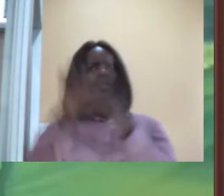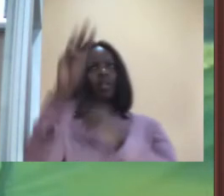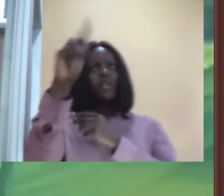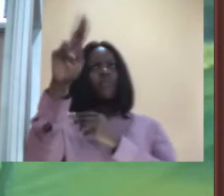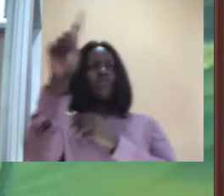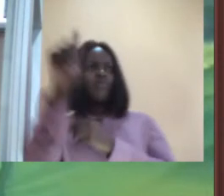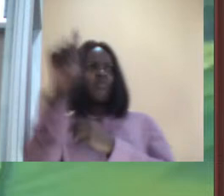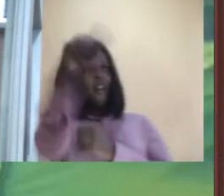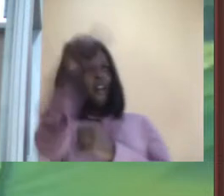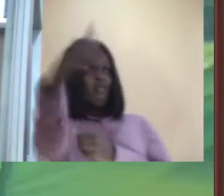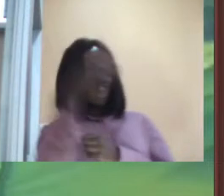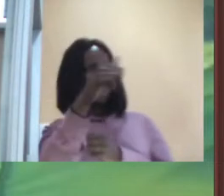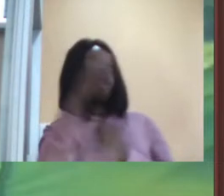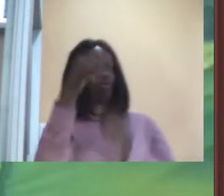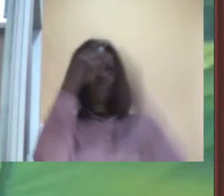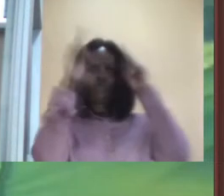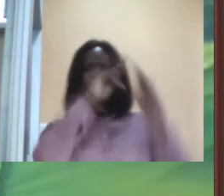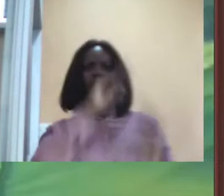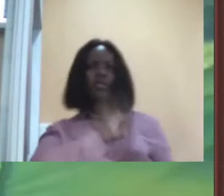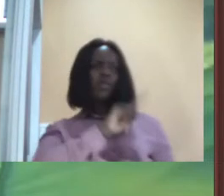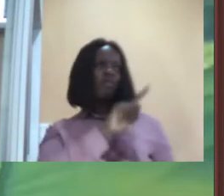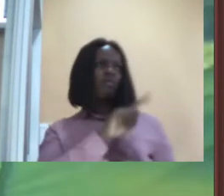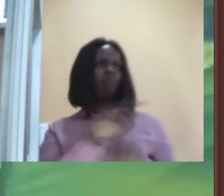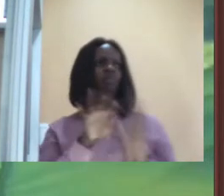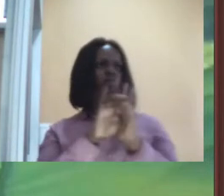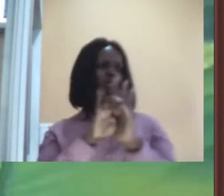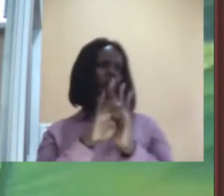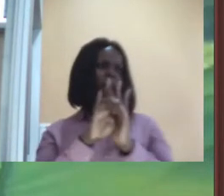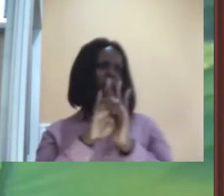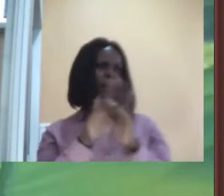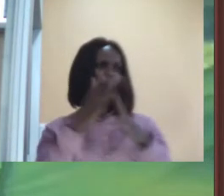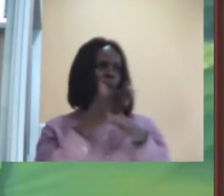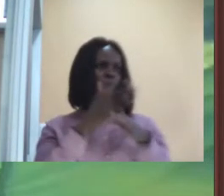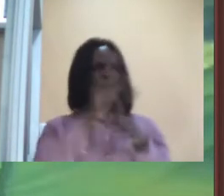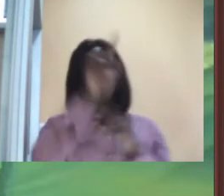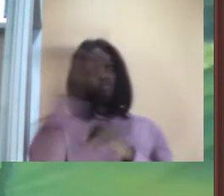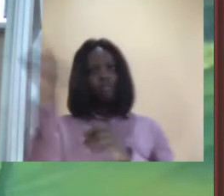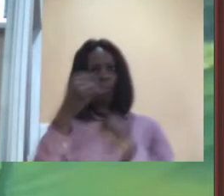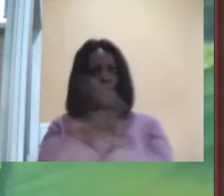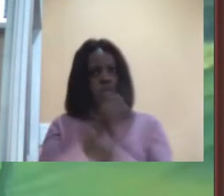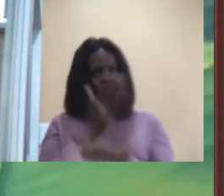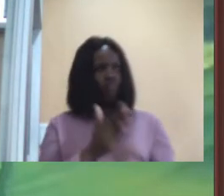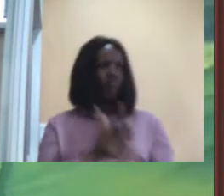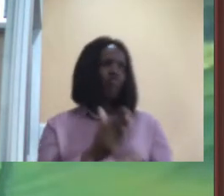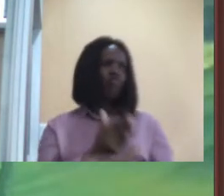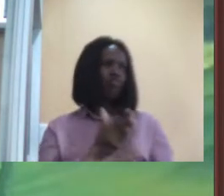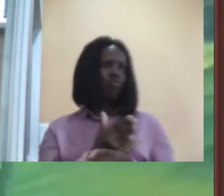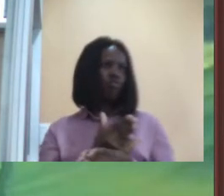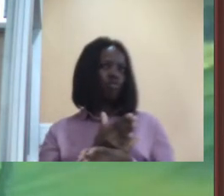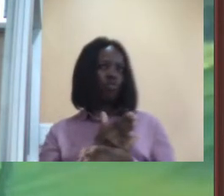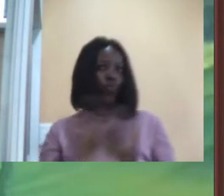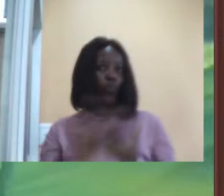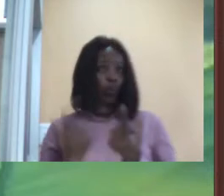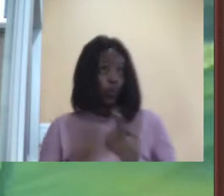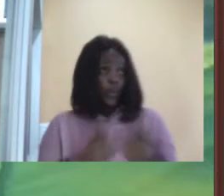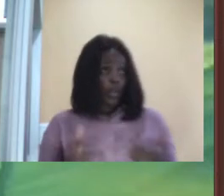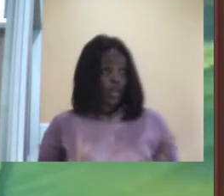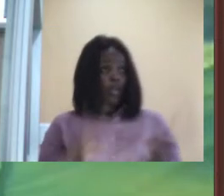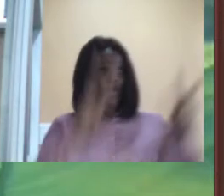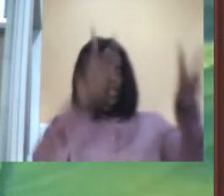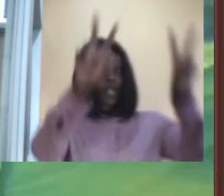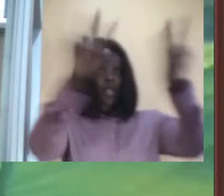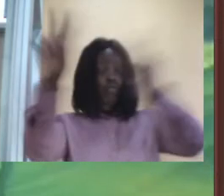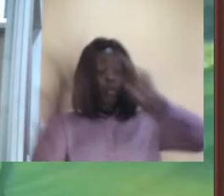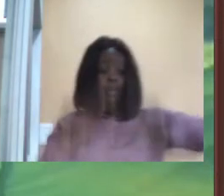also KwaZulu-Natal University. We are going to work with them to ensure that whatever we are doing in research and